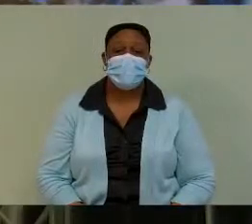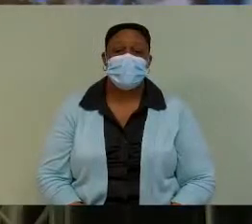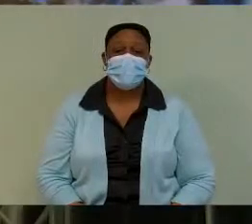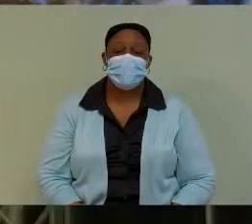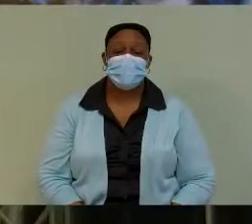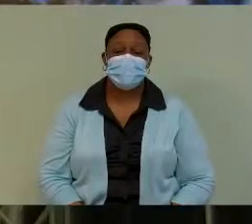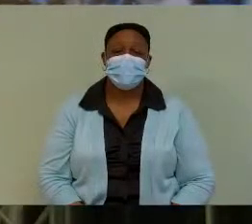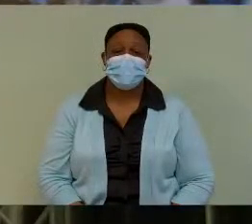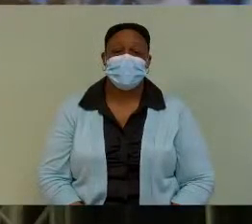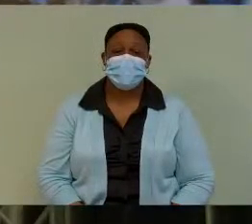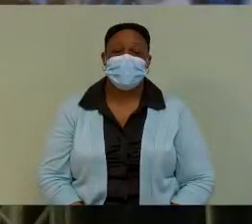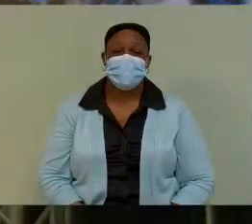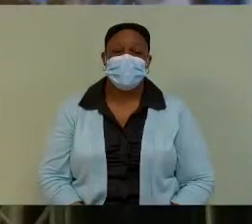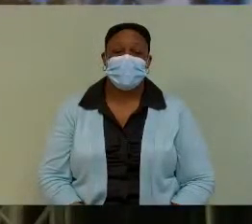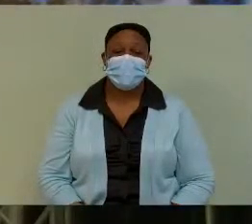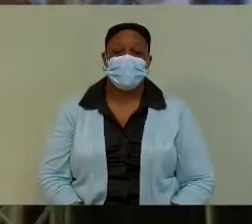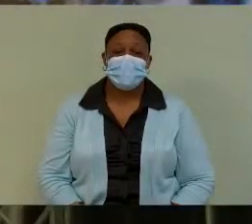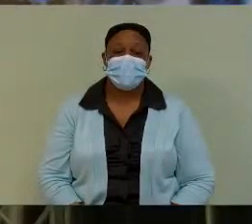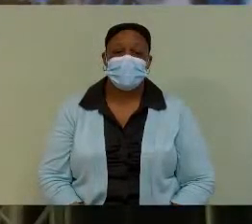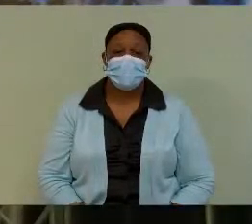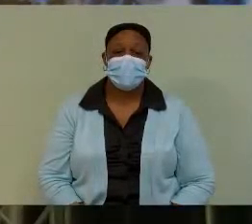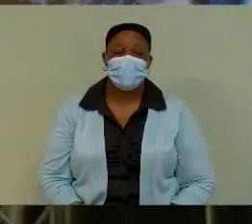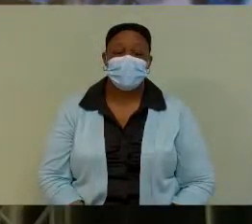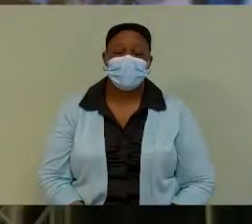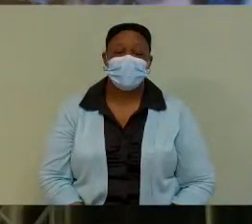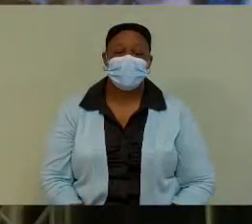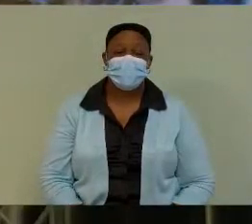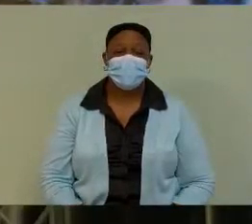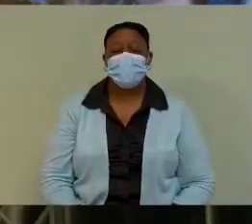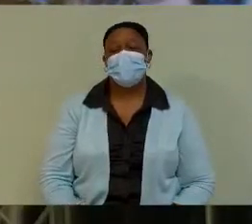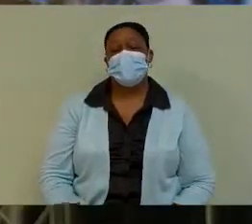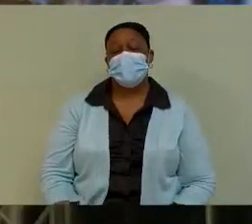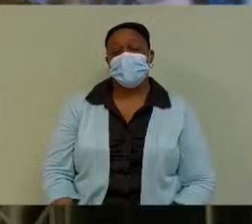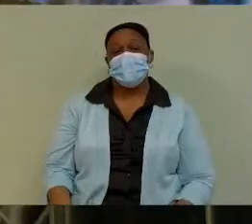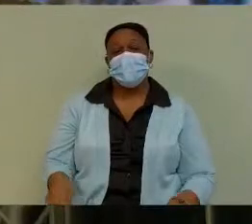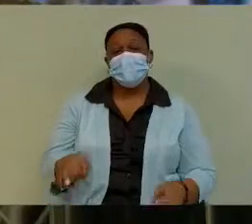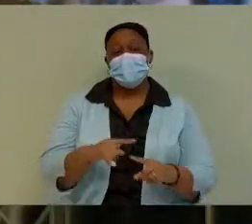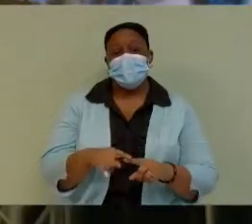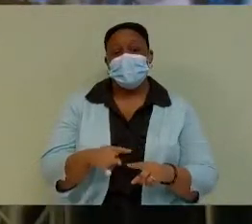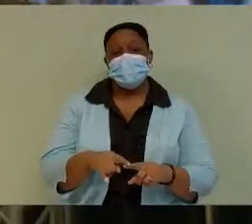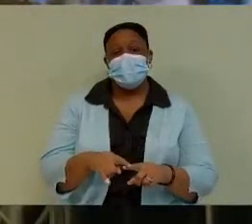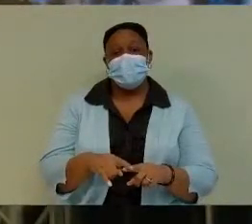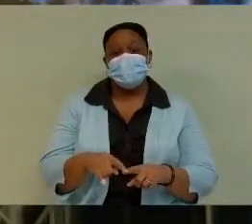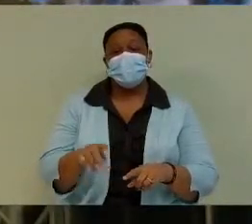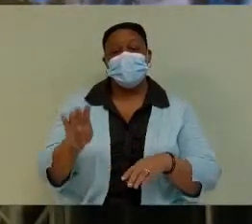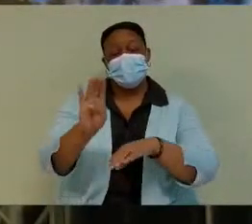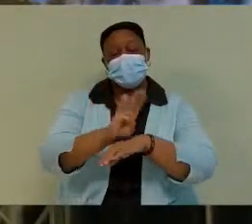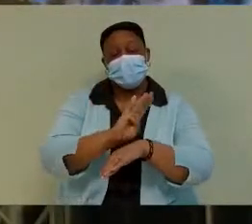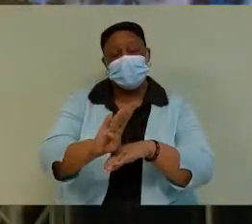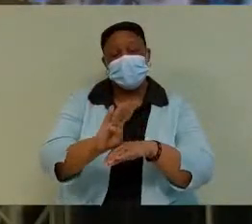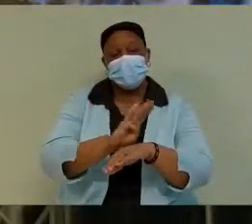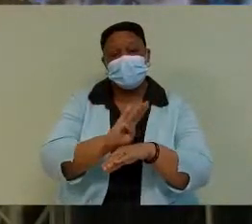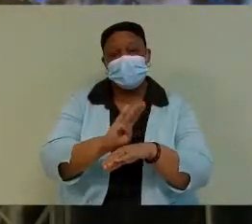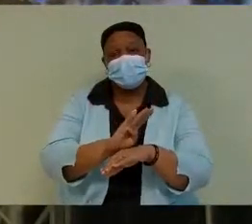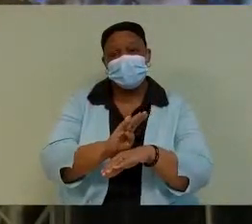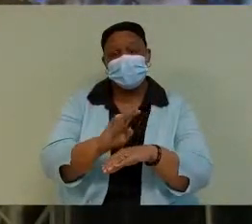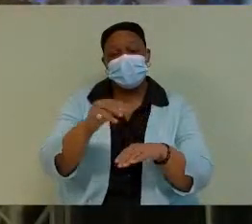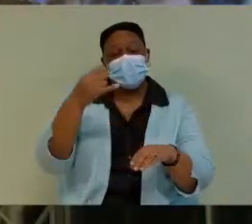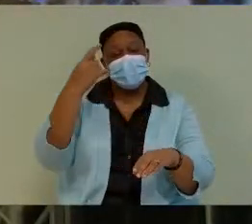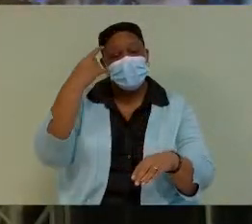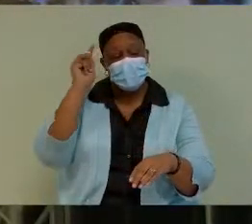Again, business assessments as at the 8th to the 16th of June 2020 under the category of